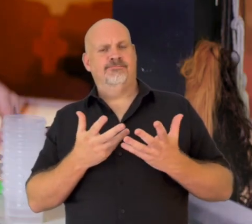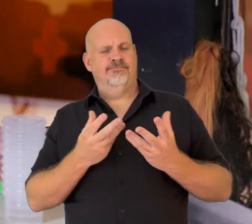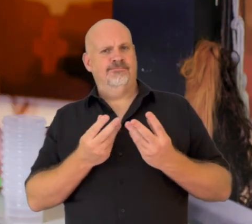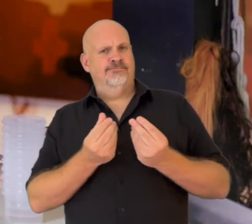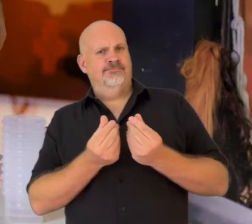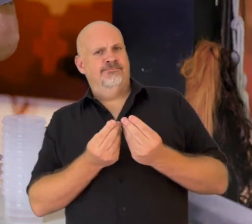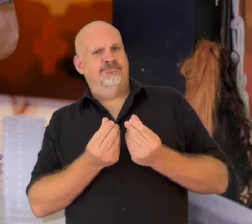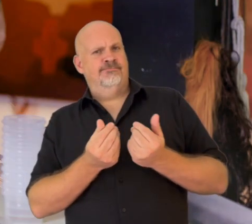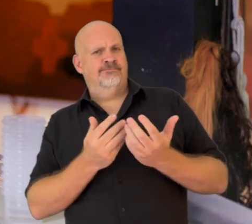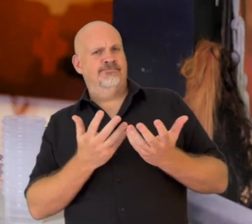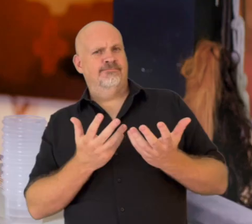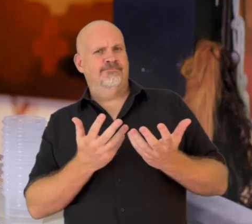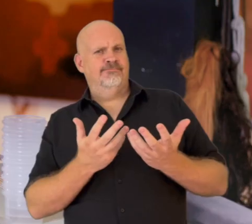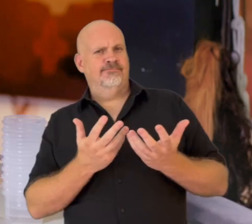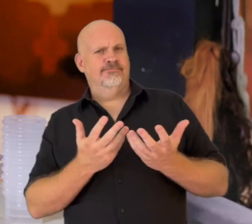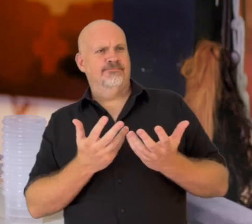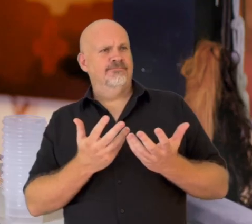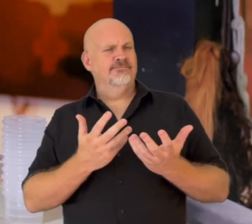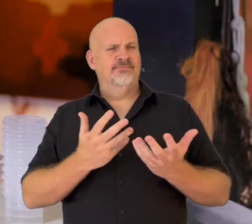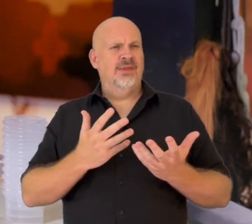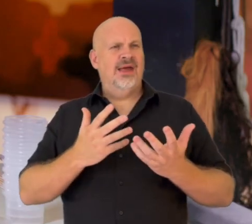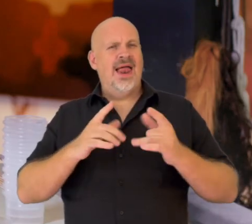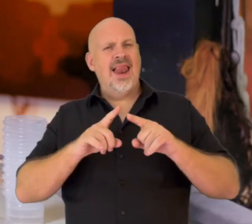embody some sort of